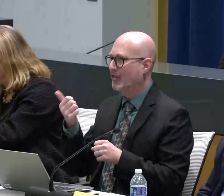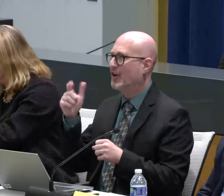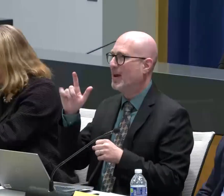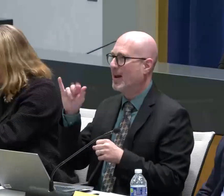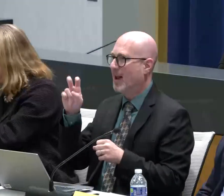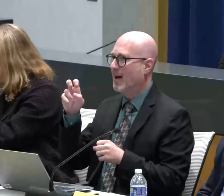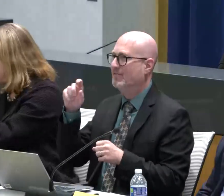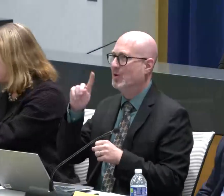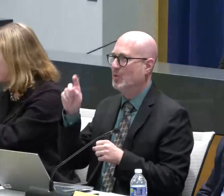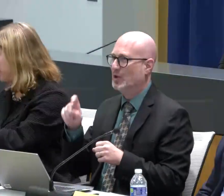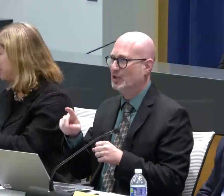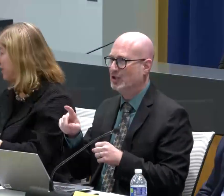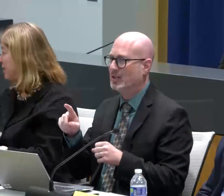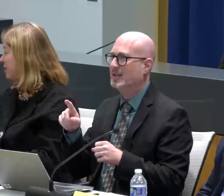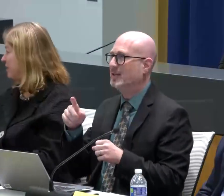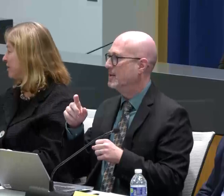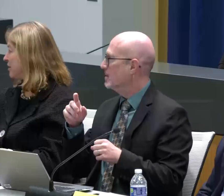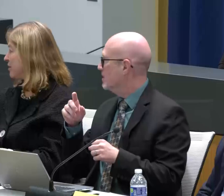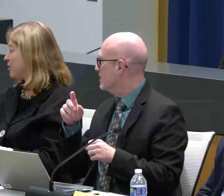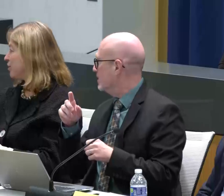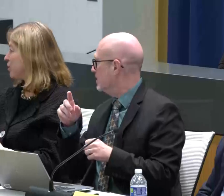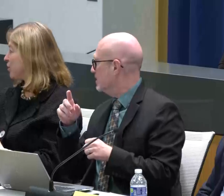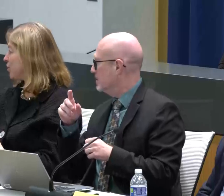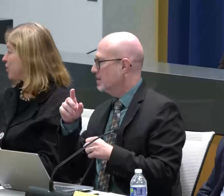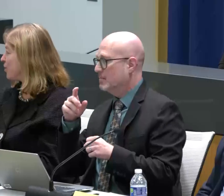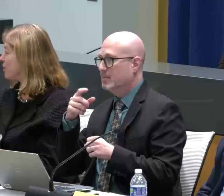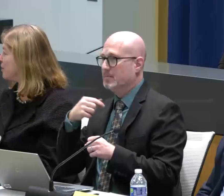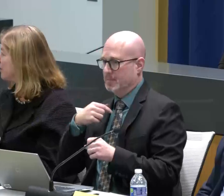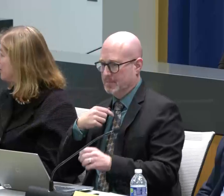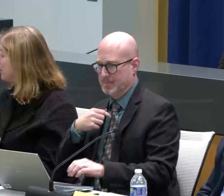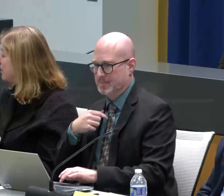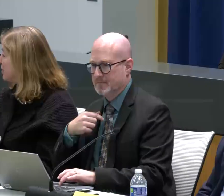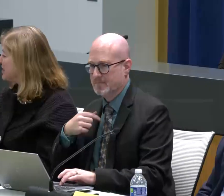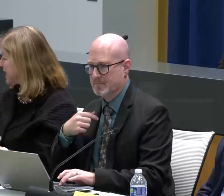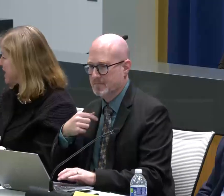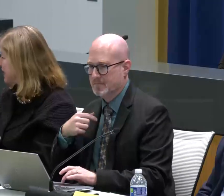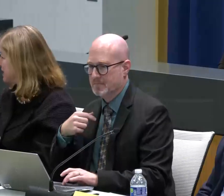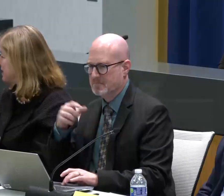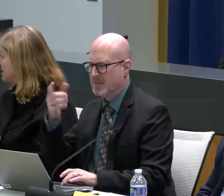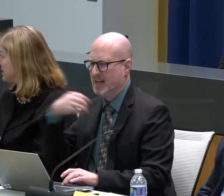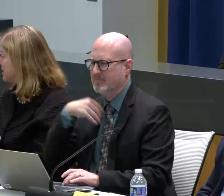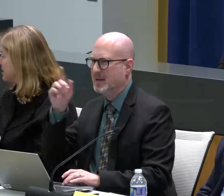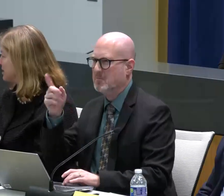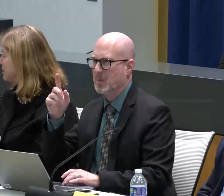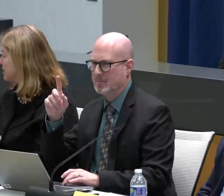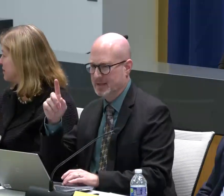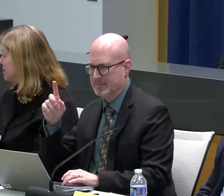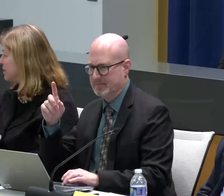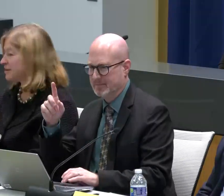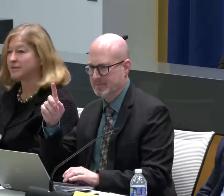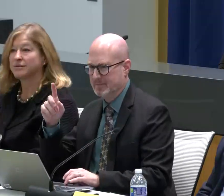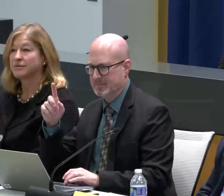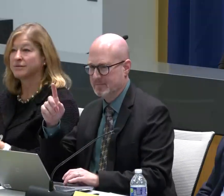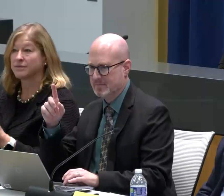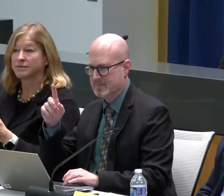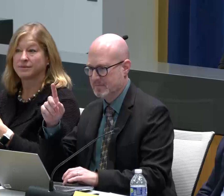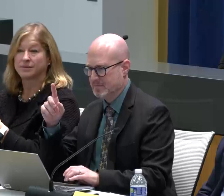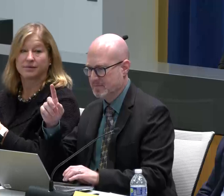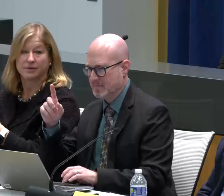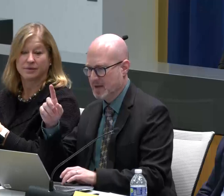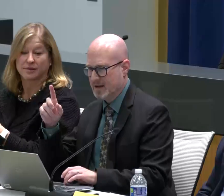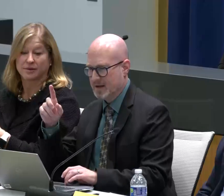actually did just receive another live question. Just give me one moment,